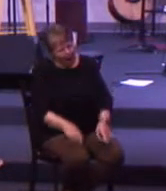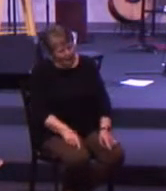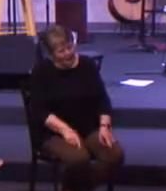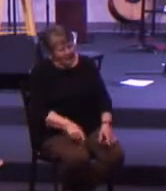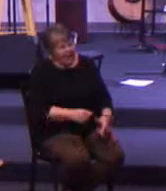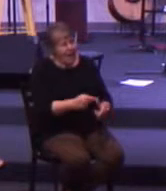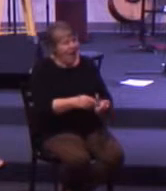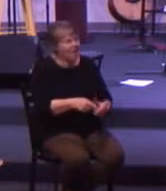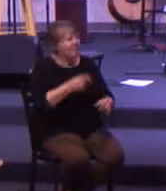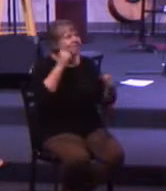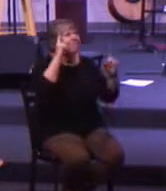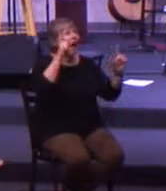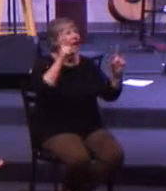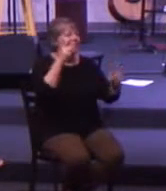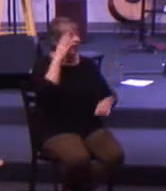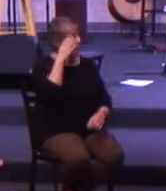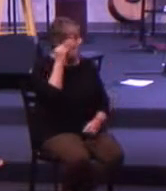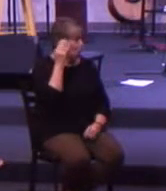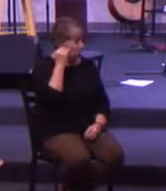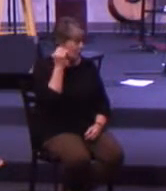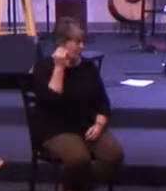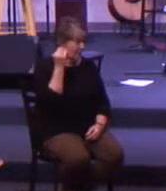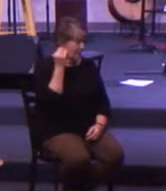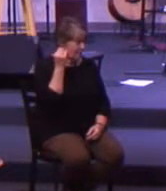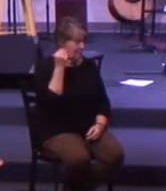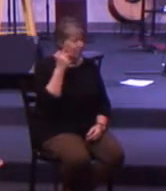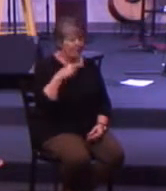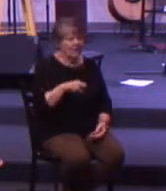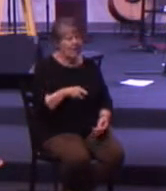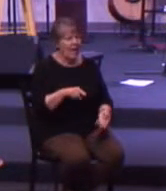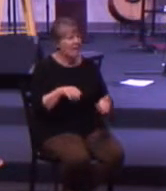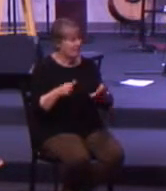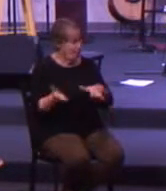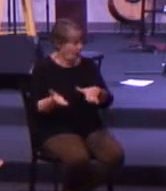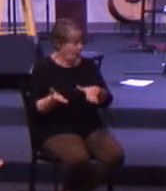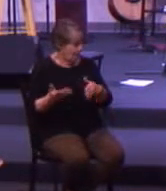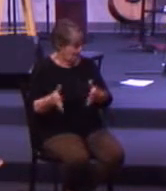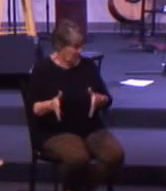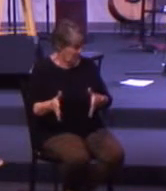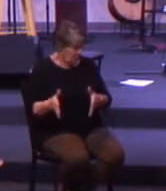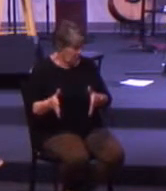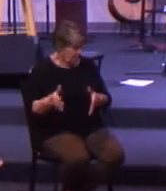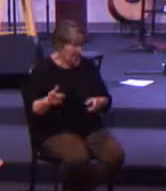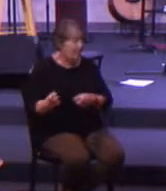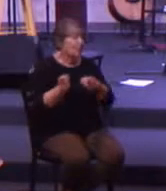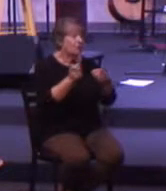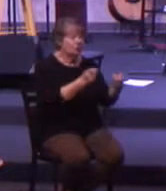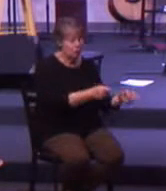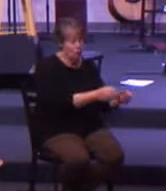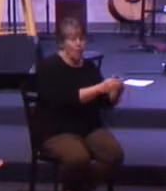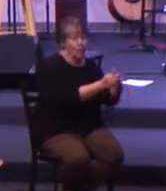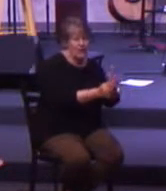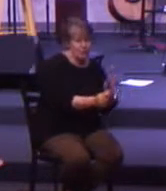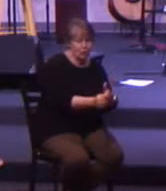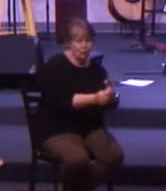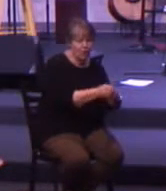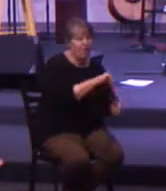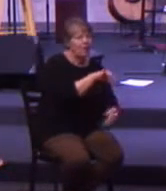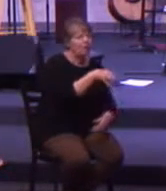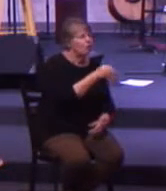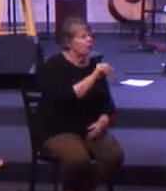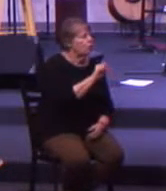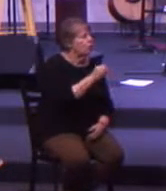Moses, the leader of God's people, Moses has died and he's gone. And Moses has handed over leadership to the next leader, a guy named Joshua. If you want to